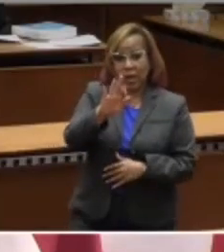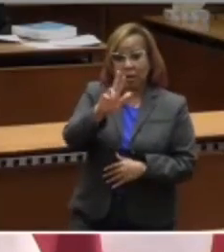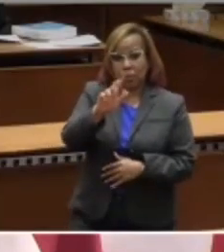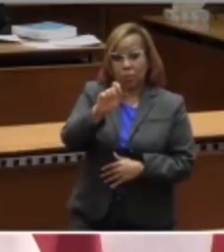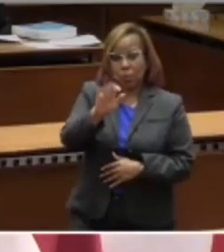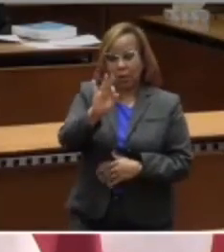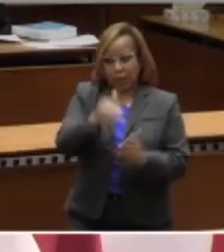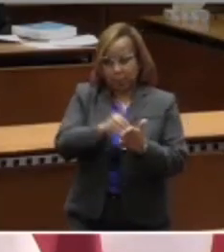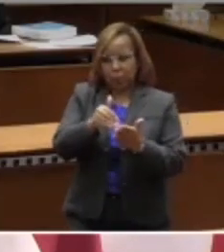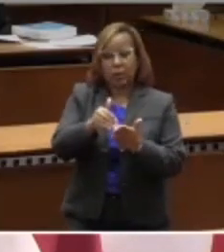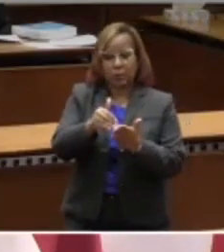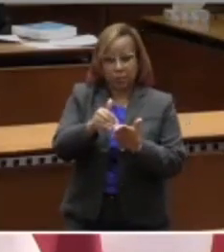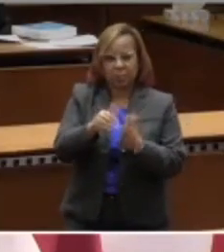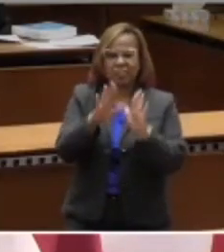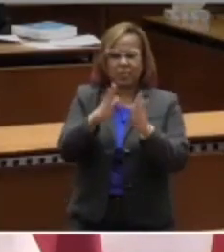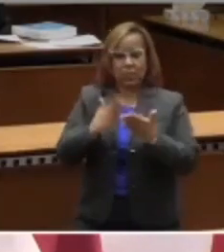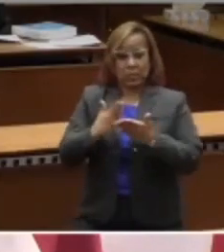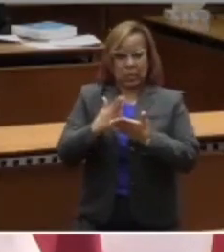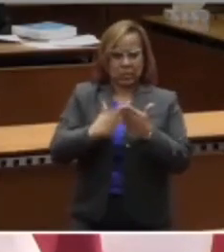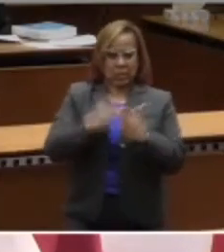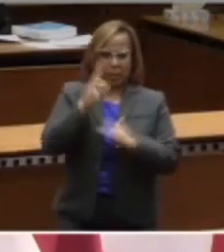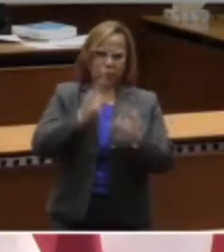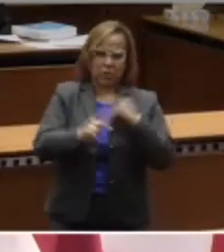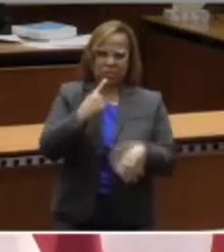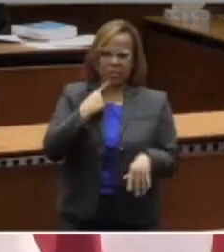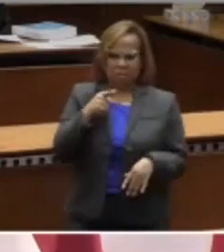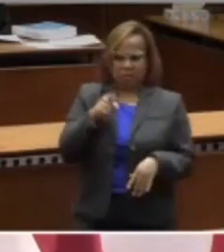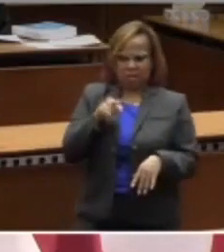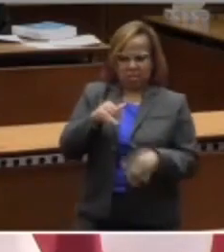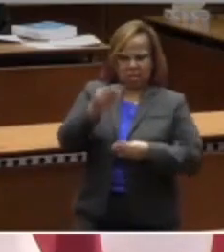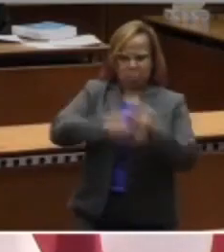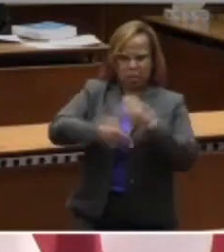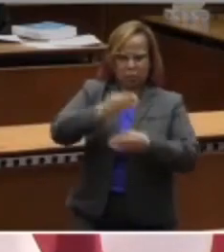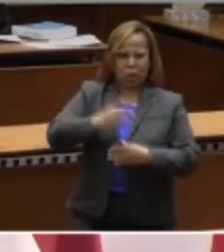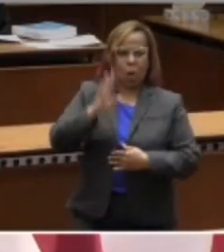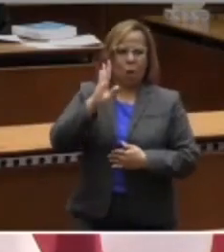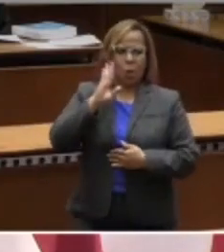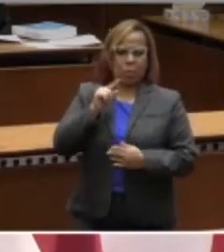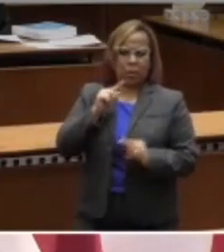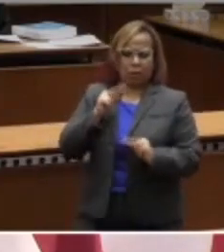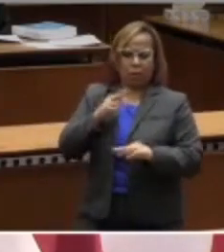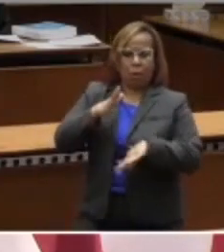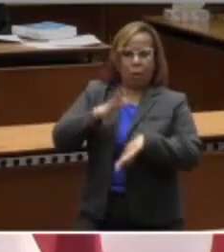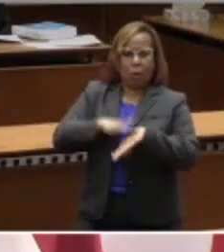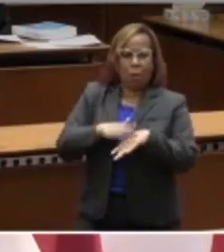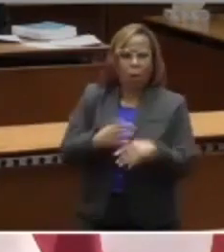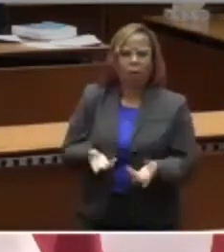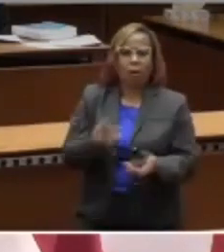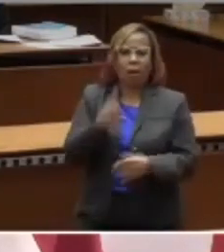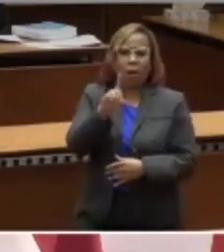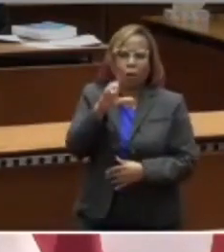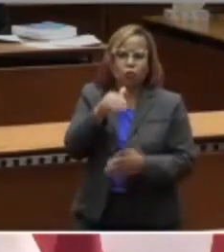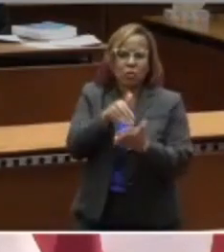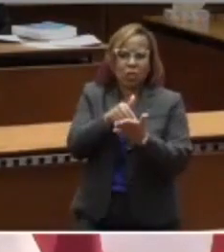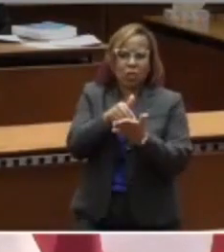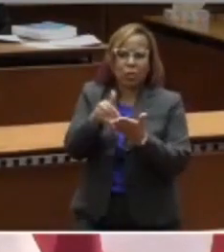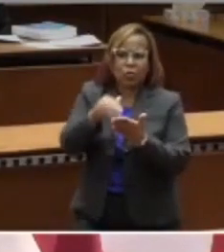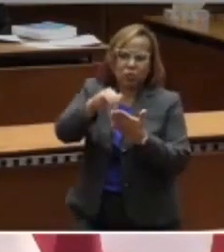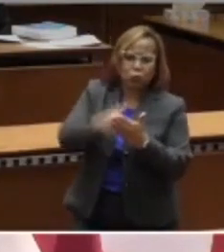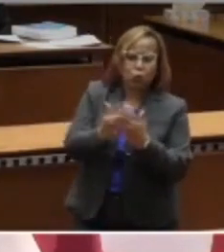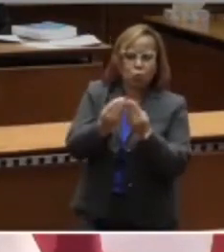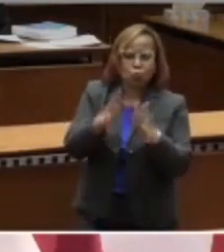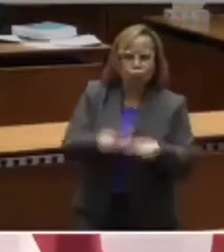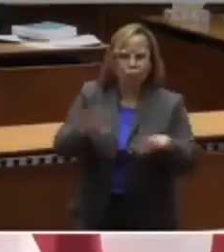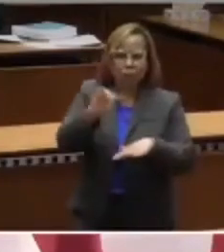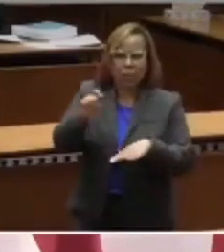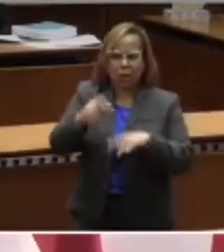$93.9 million. Now, some had predicted that this budget would be predicated on hundreds of millions of new property